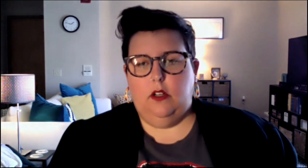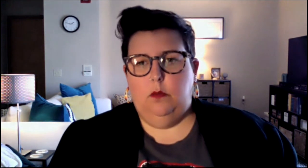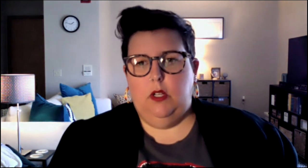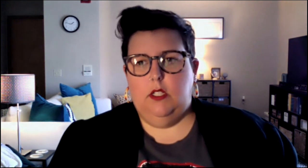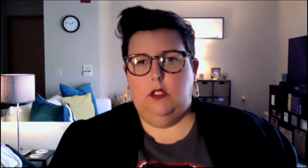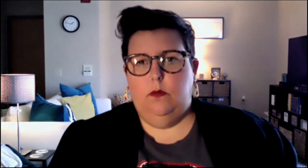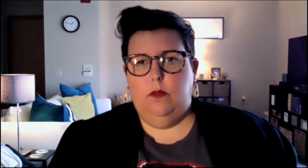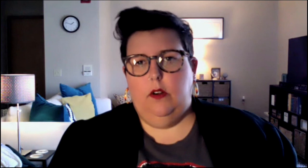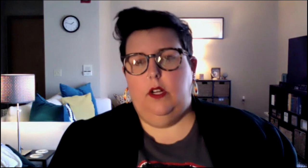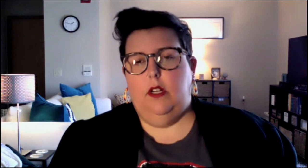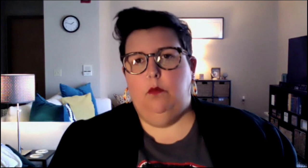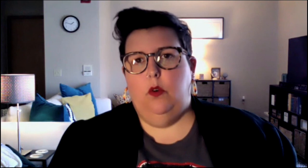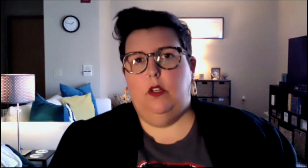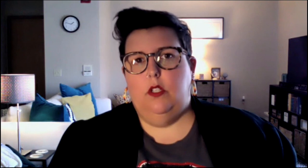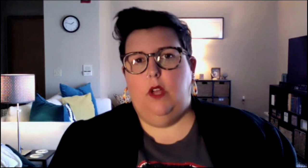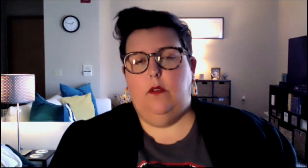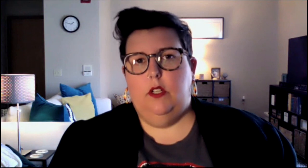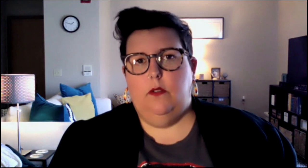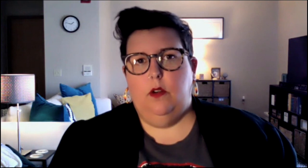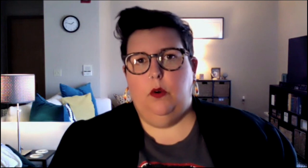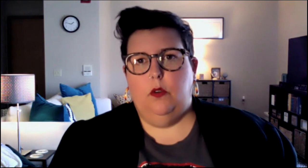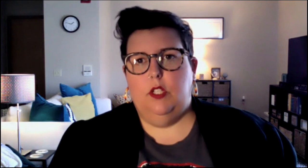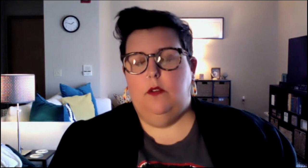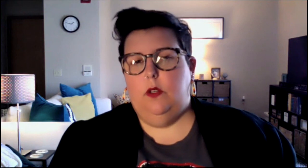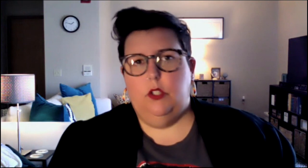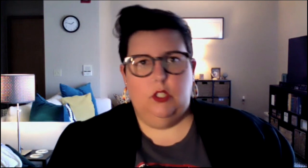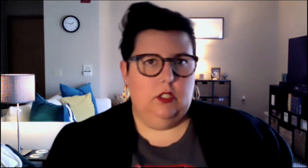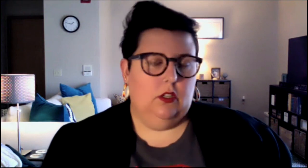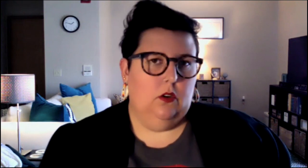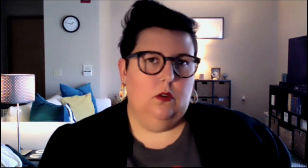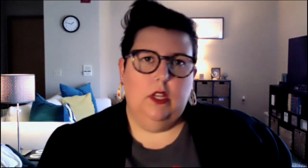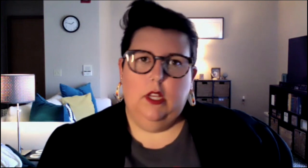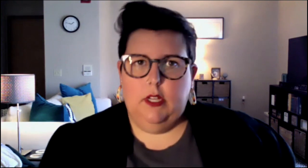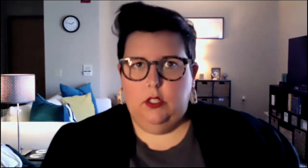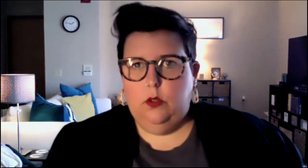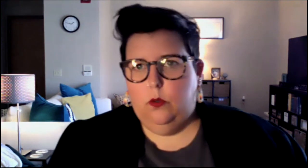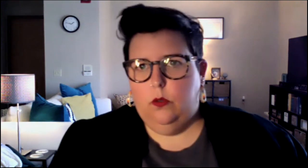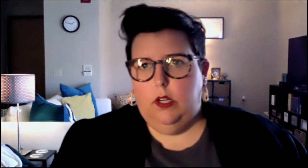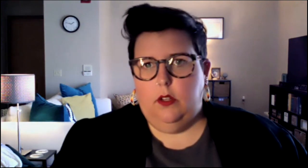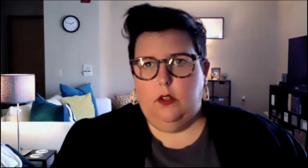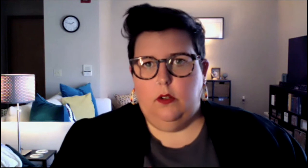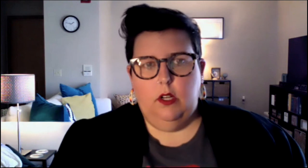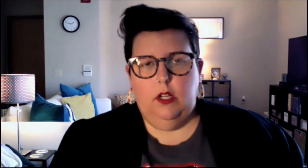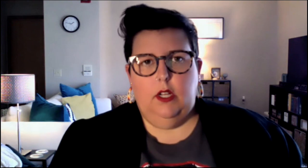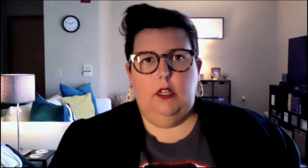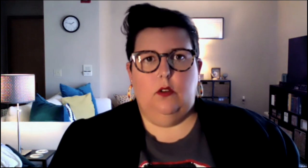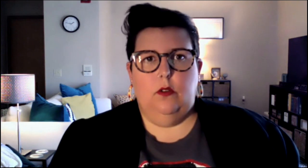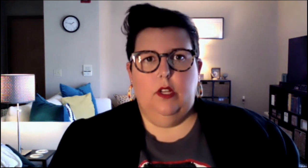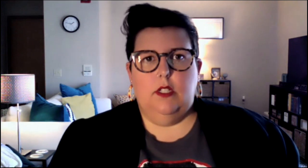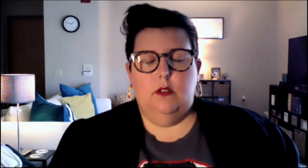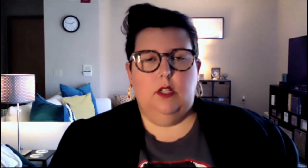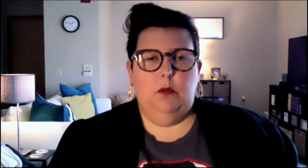in our communities, it's very important to have a different approach than if you were just to go into another, you